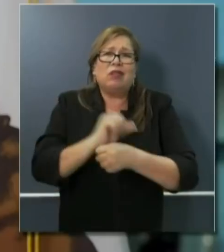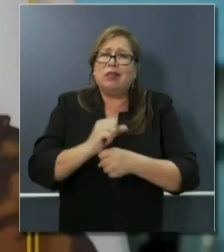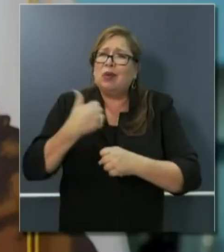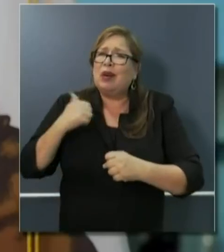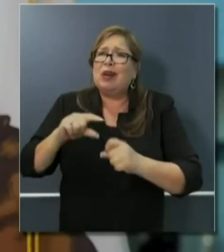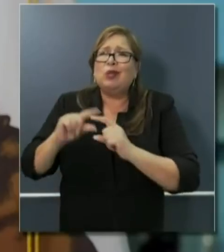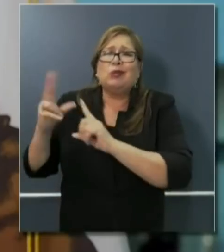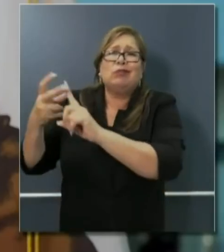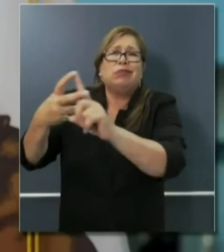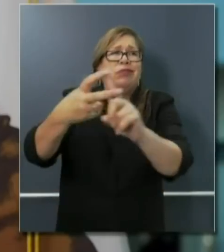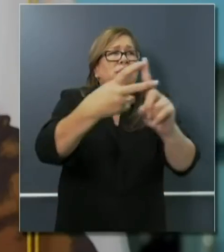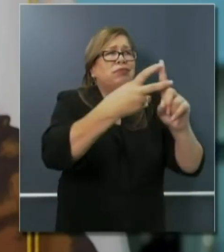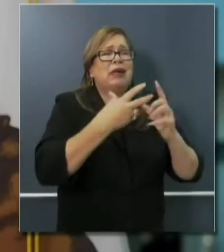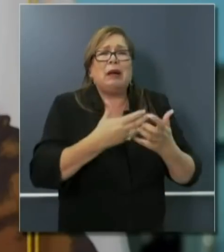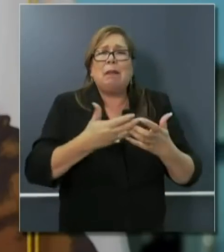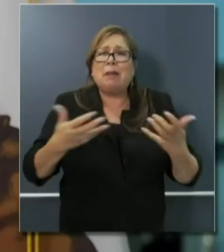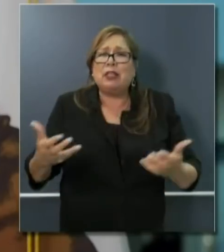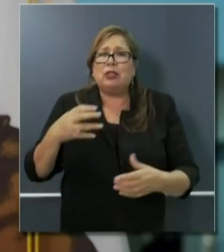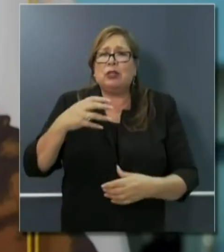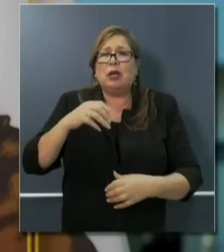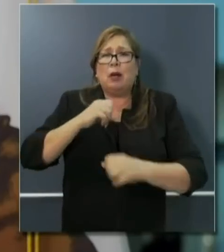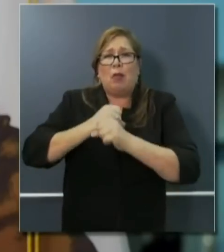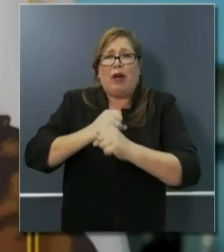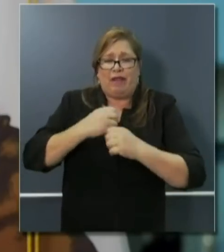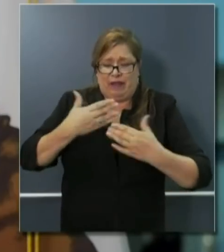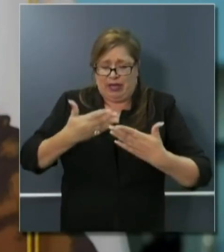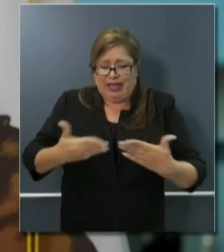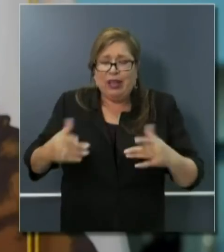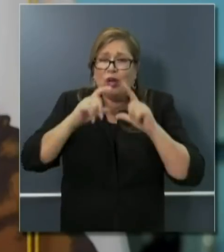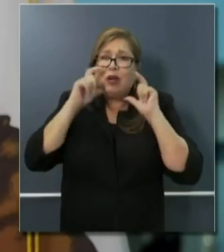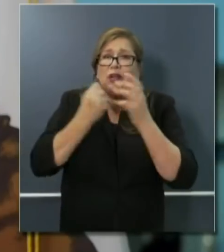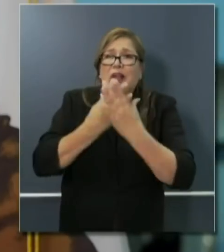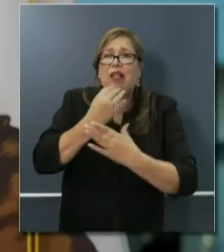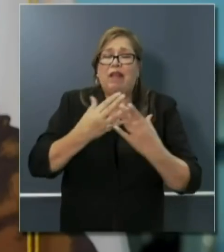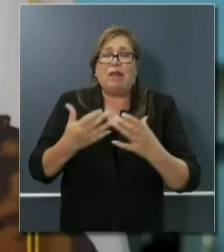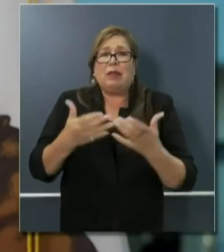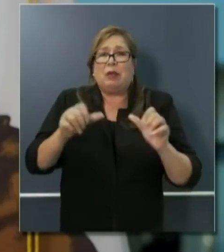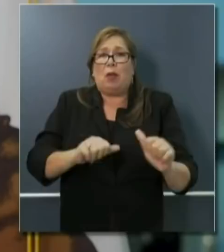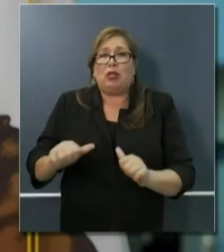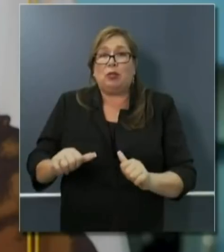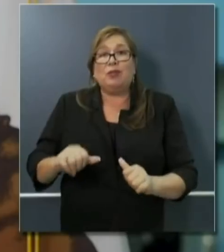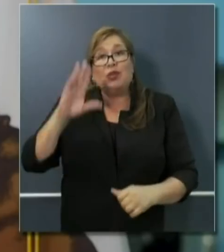as much PPE as possible. I should just note that we have distributed now